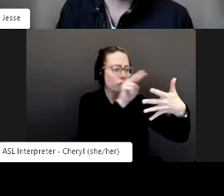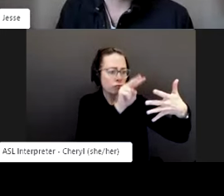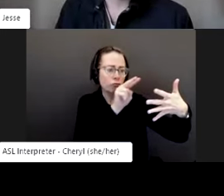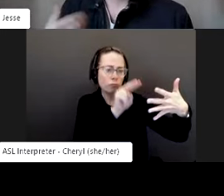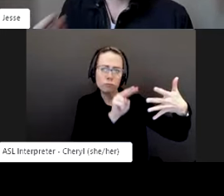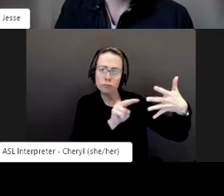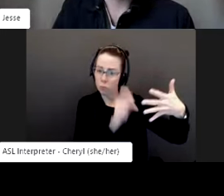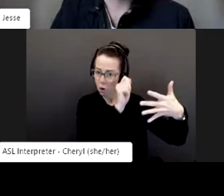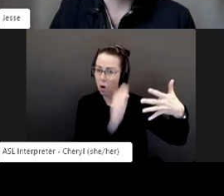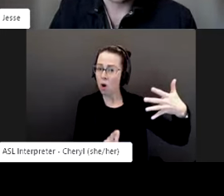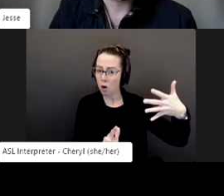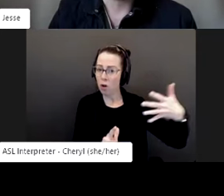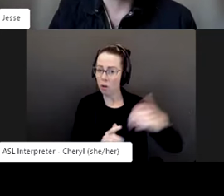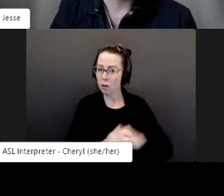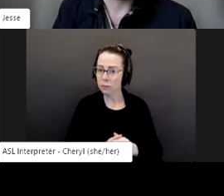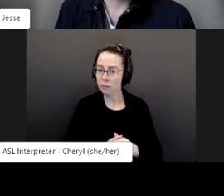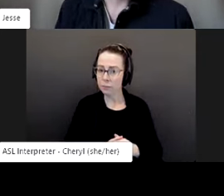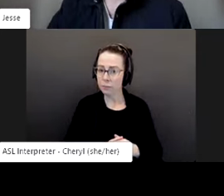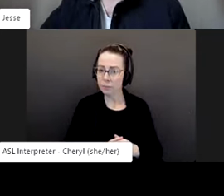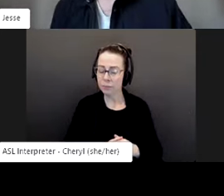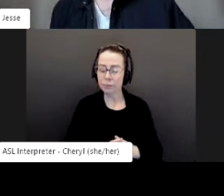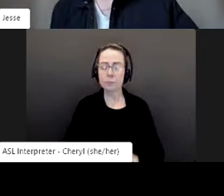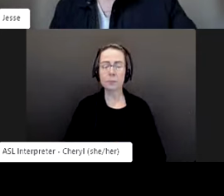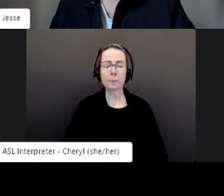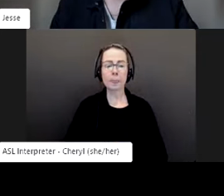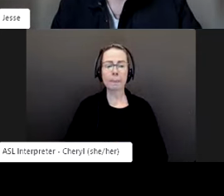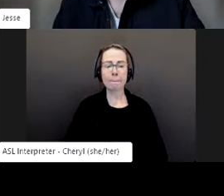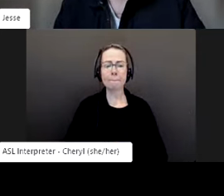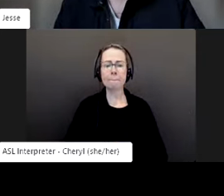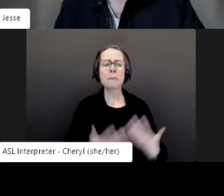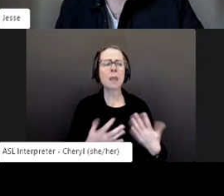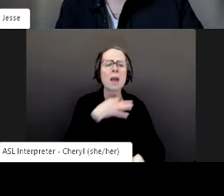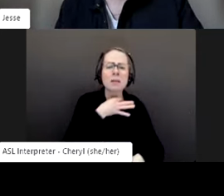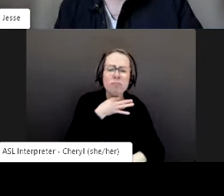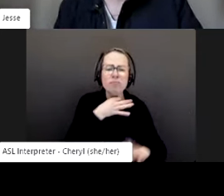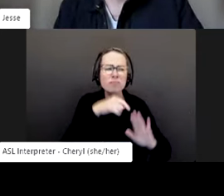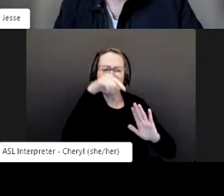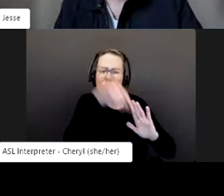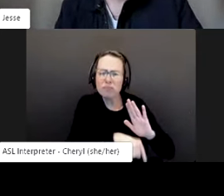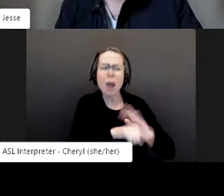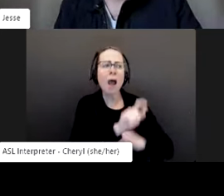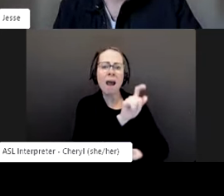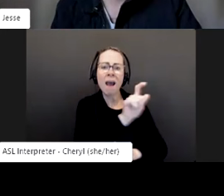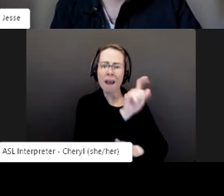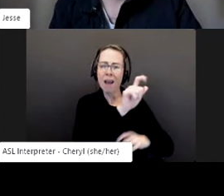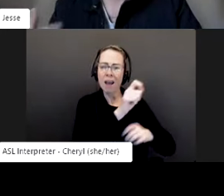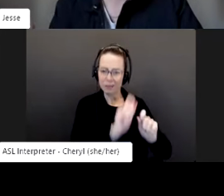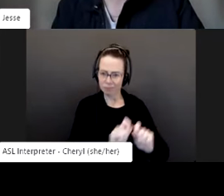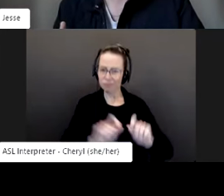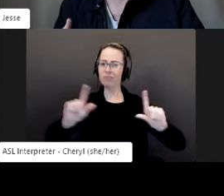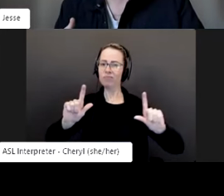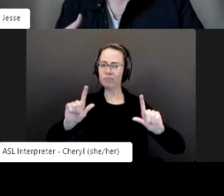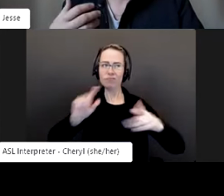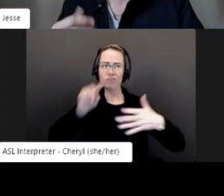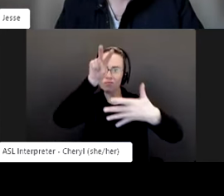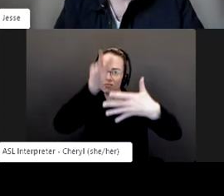Documentation about that is easy to access as well. And because you can access that documentation quite easily, one of the